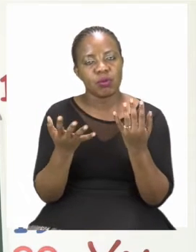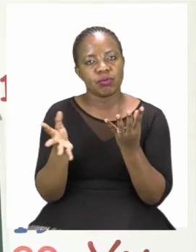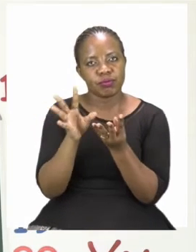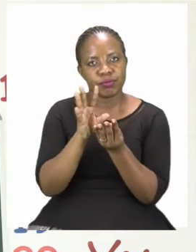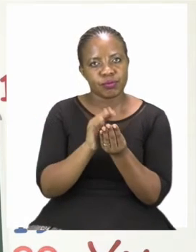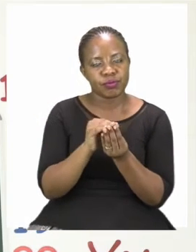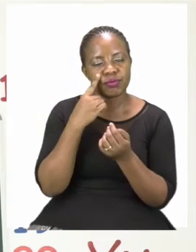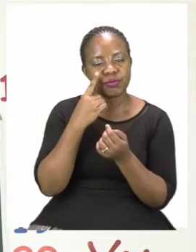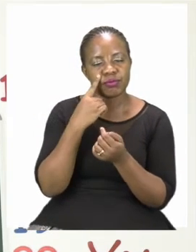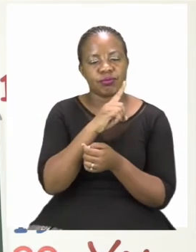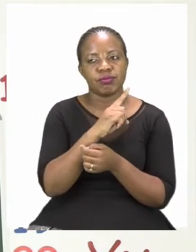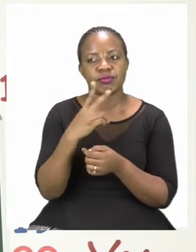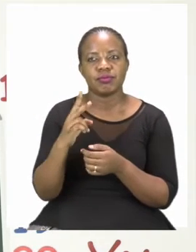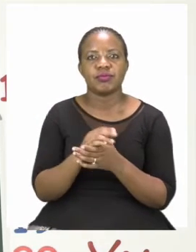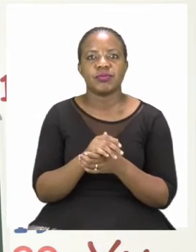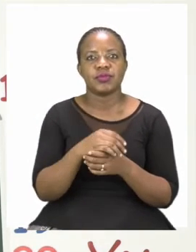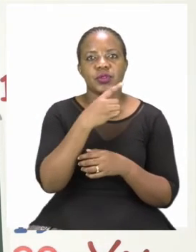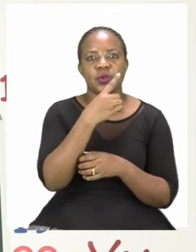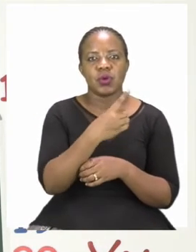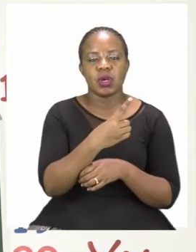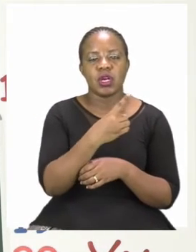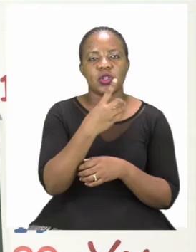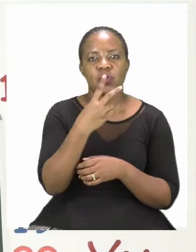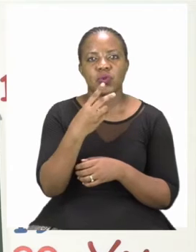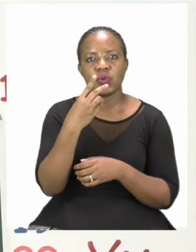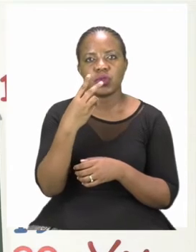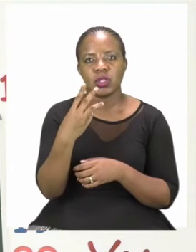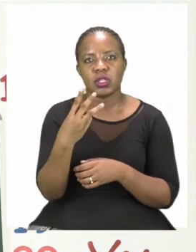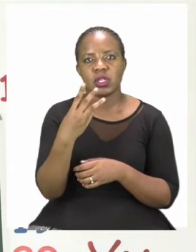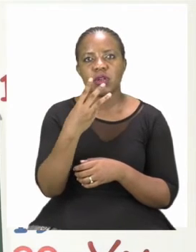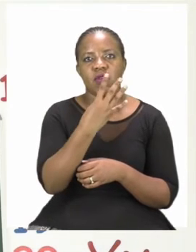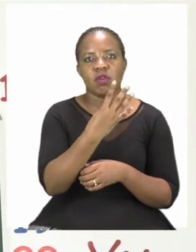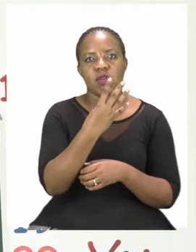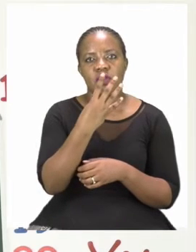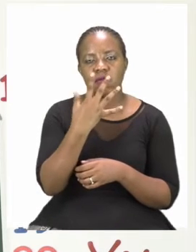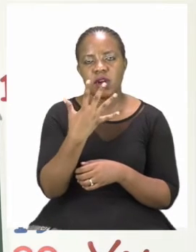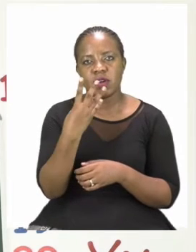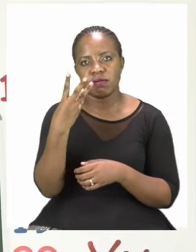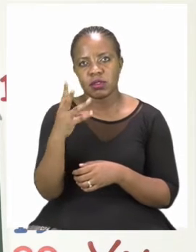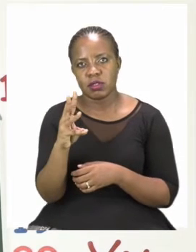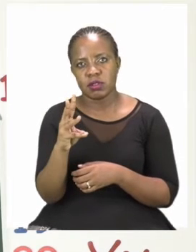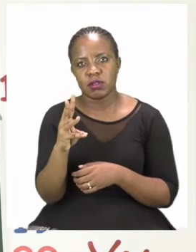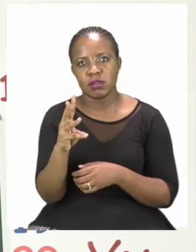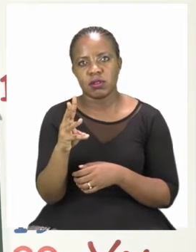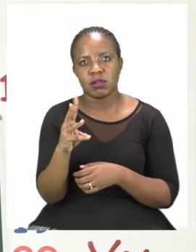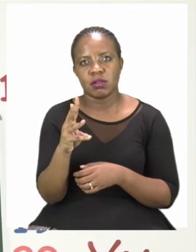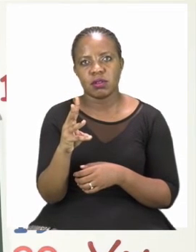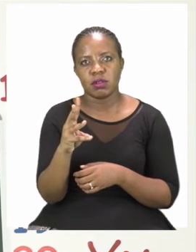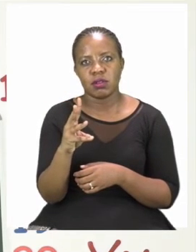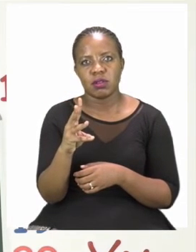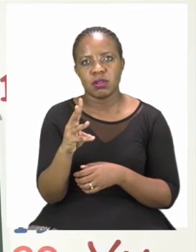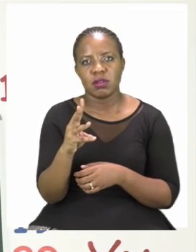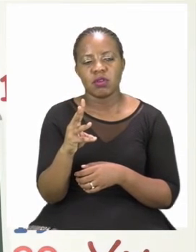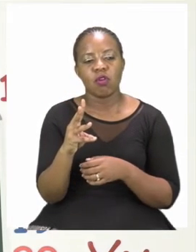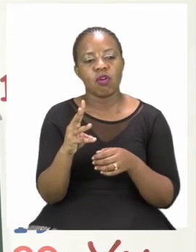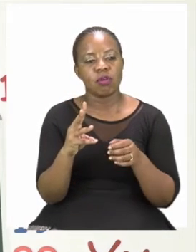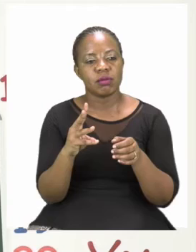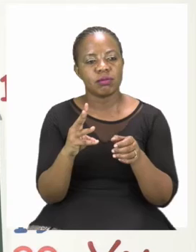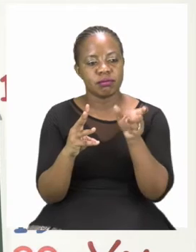So if you're going to do this, make sure that you have an adult with you, and make sure that when you're done using your pair of